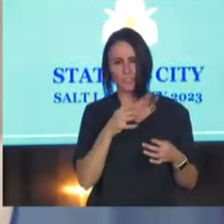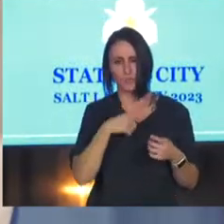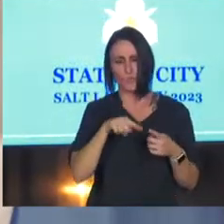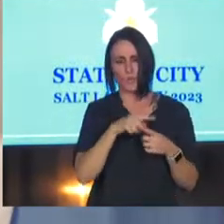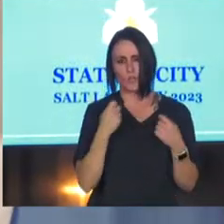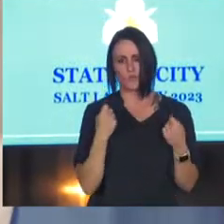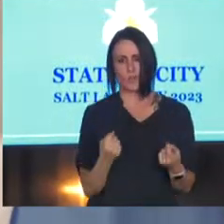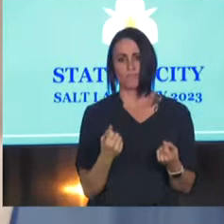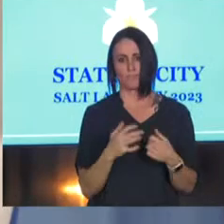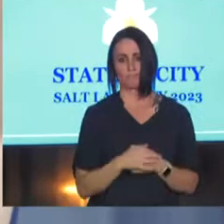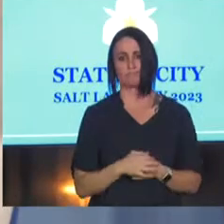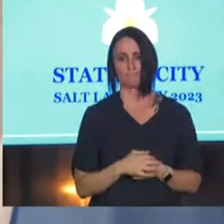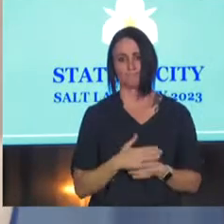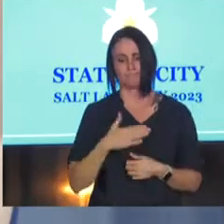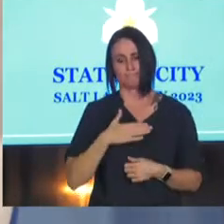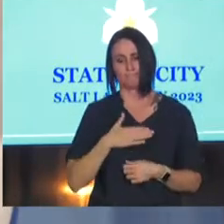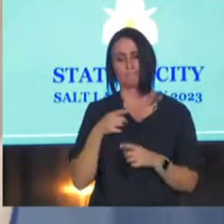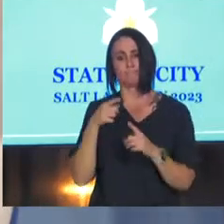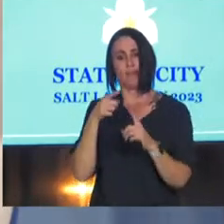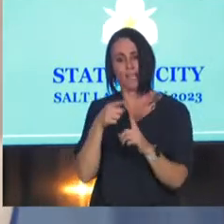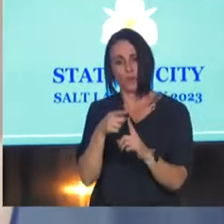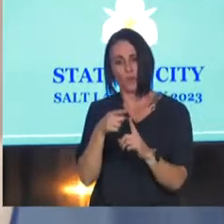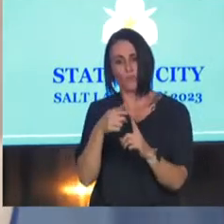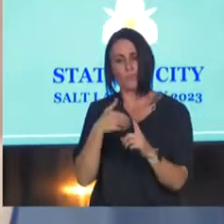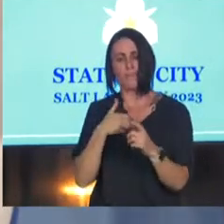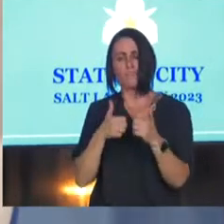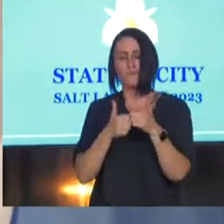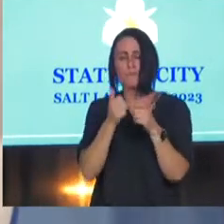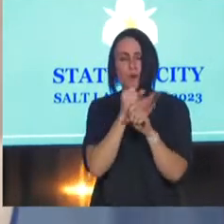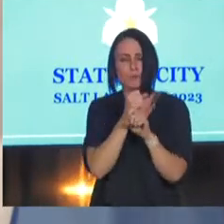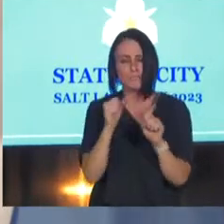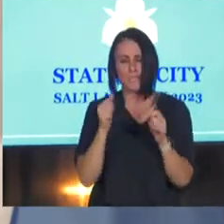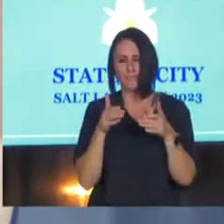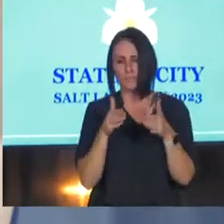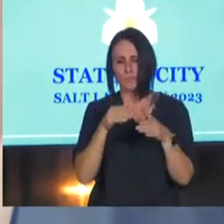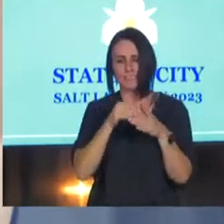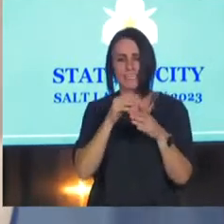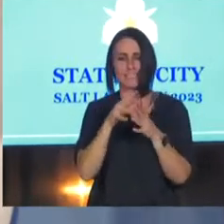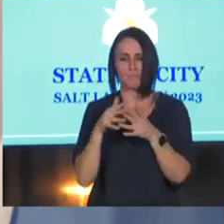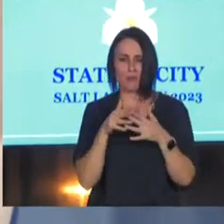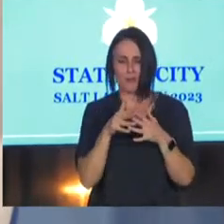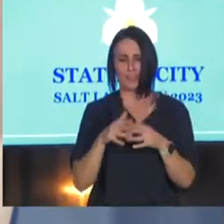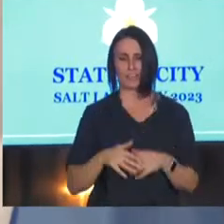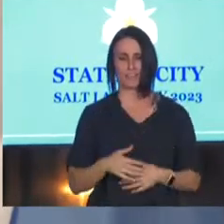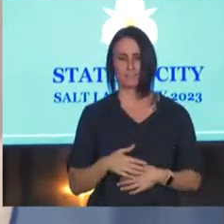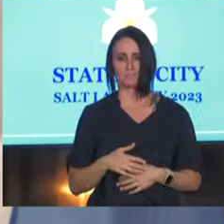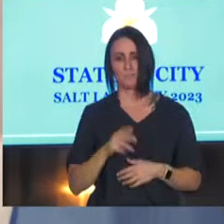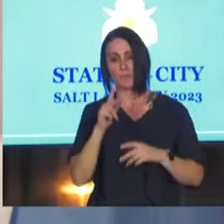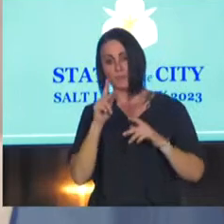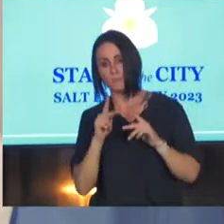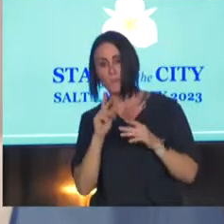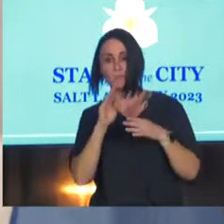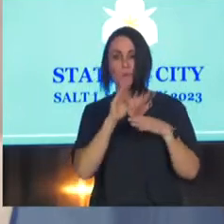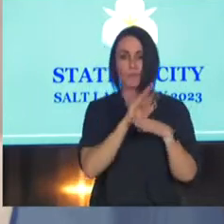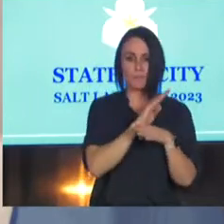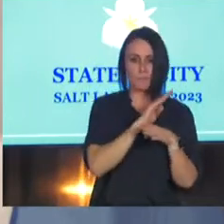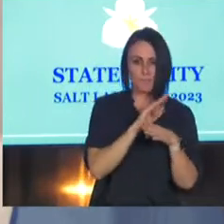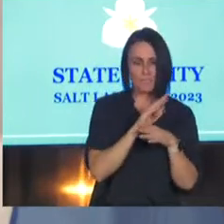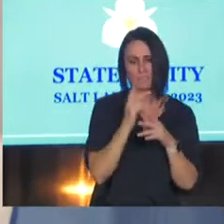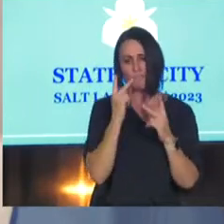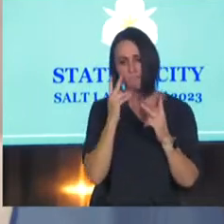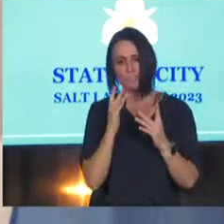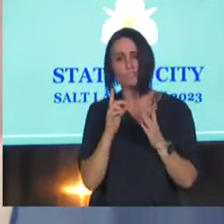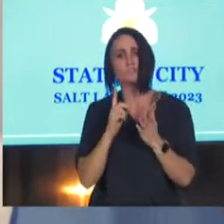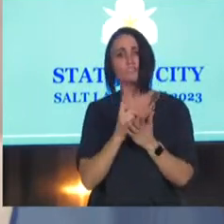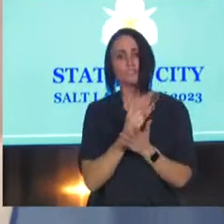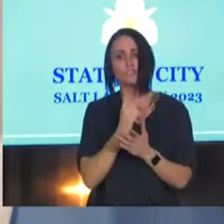wheel. My goal is to have the safest streets in America. Our residents, our businesses, and our visitors